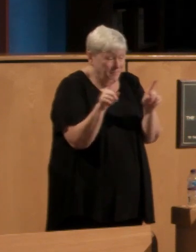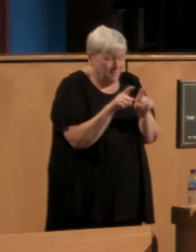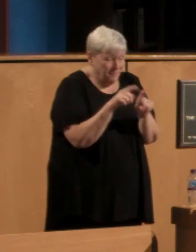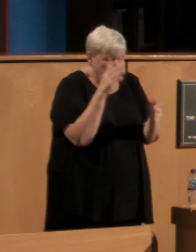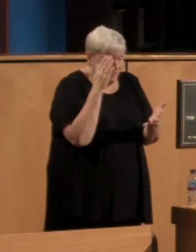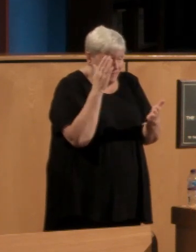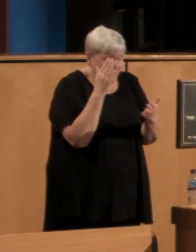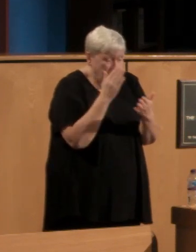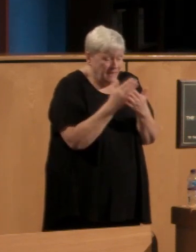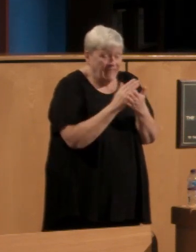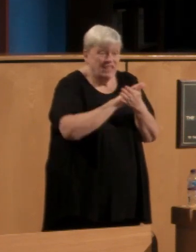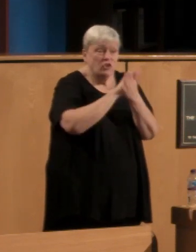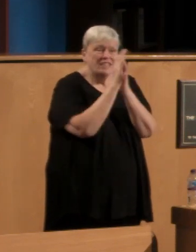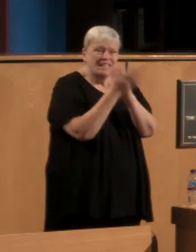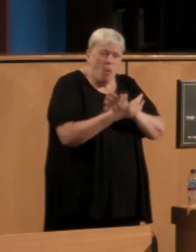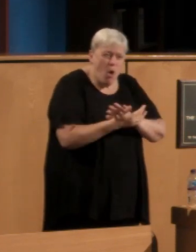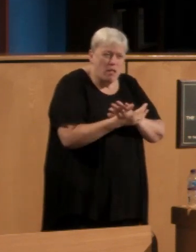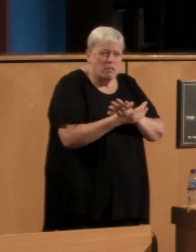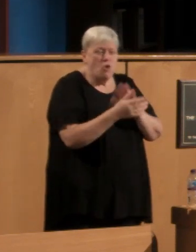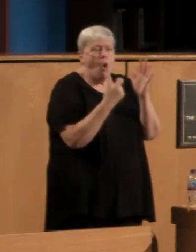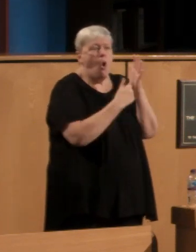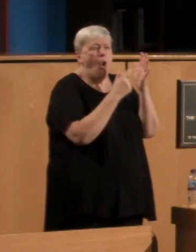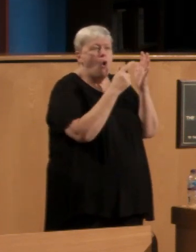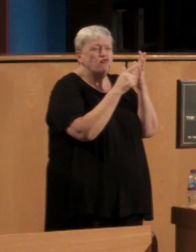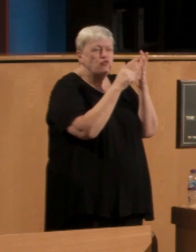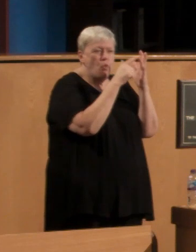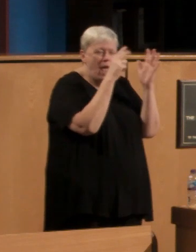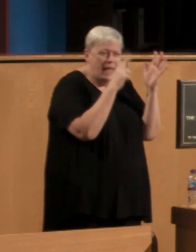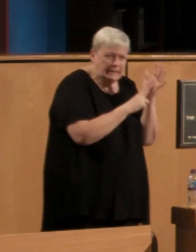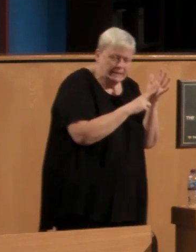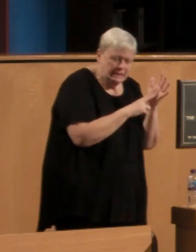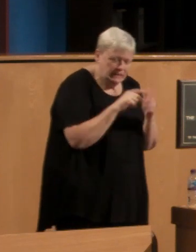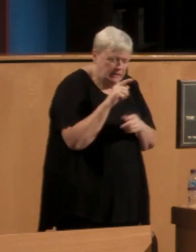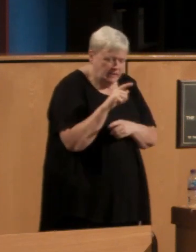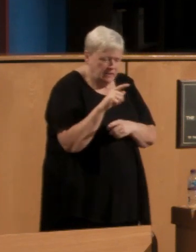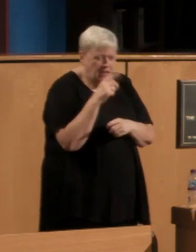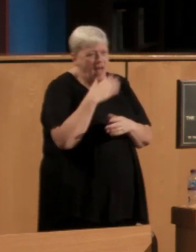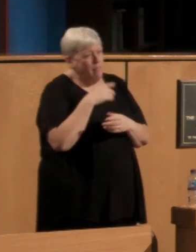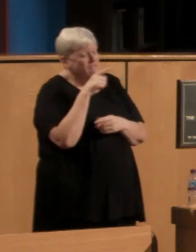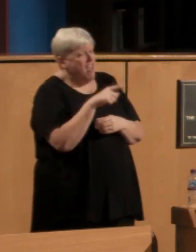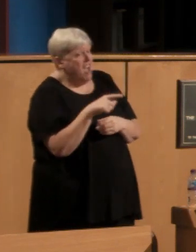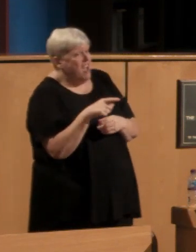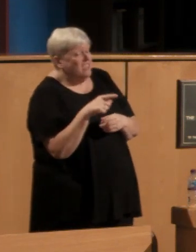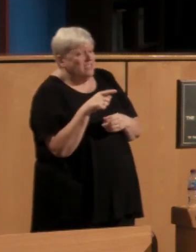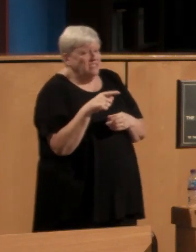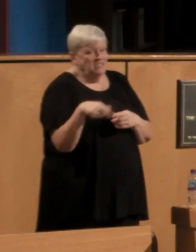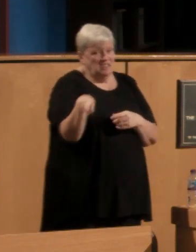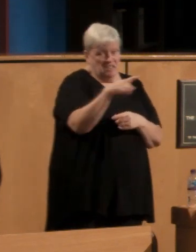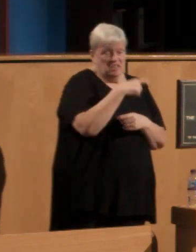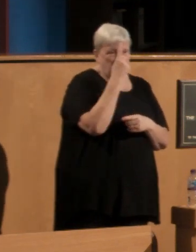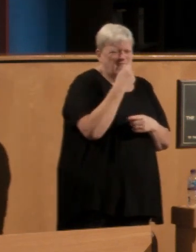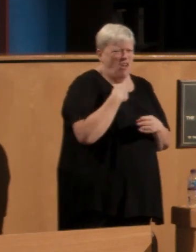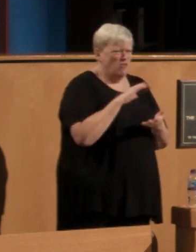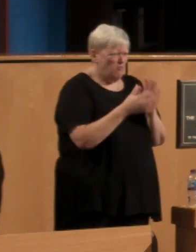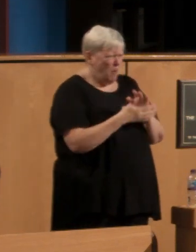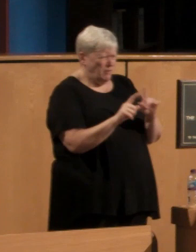of spoil or ruin. And I actually really love that. I think maybe a lot of people would kind of twitch at corrupt and spoil and